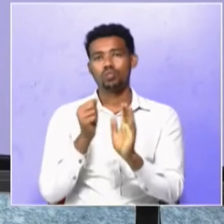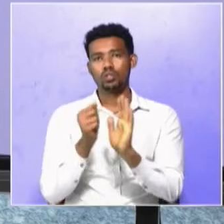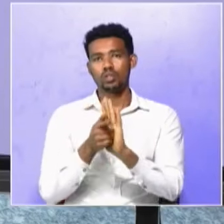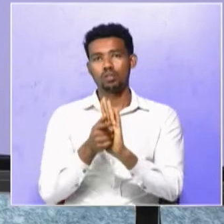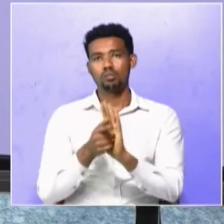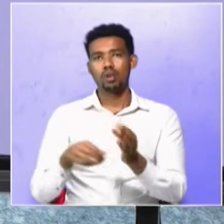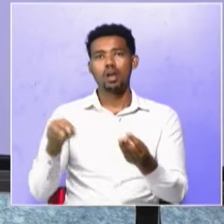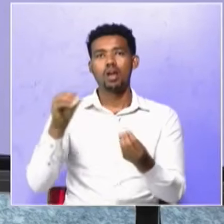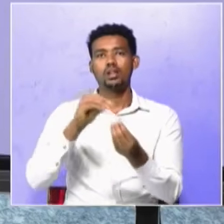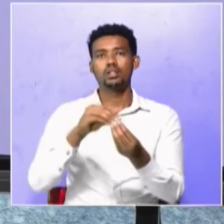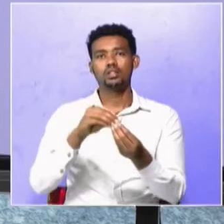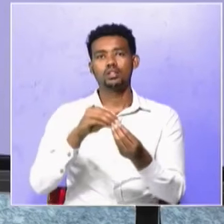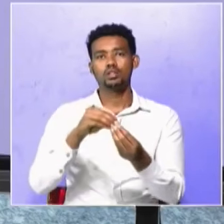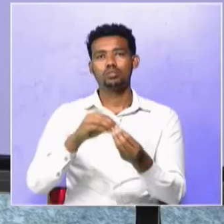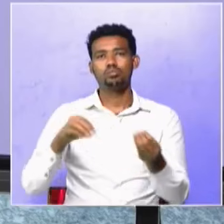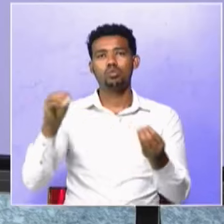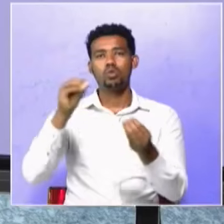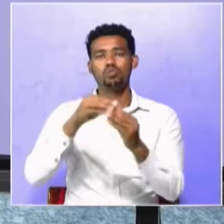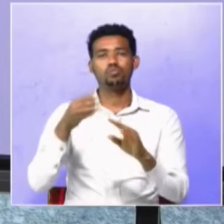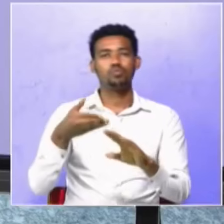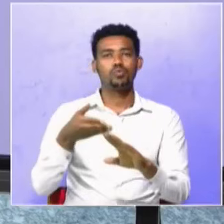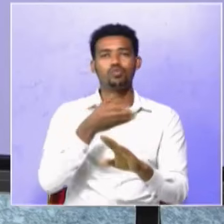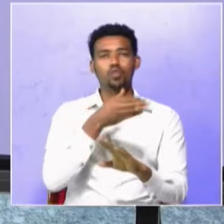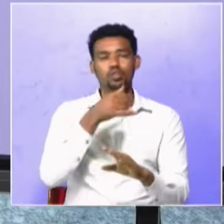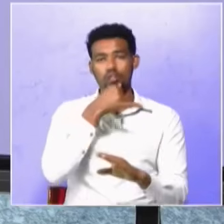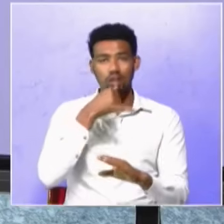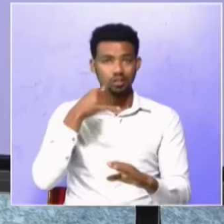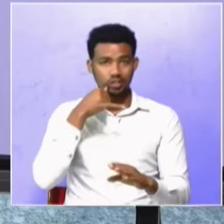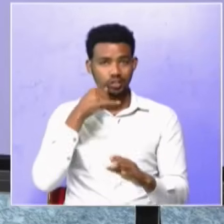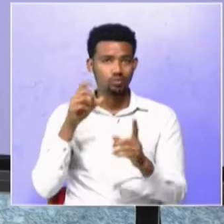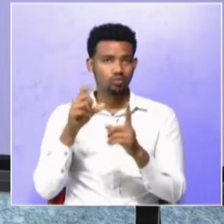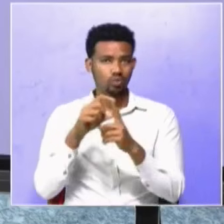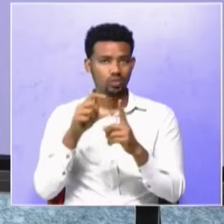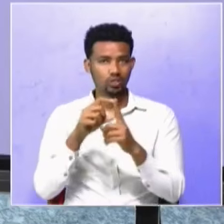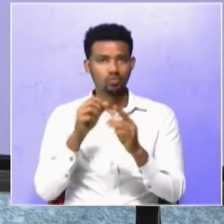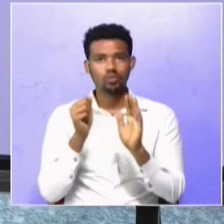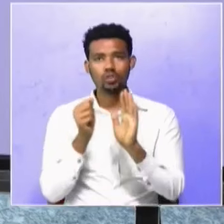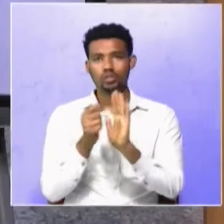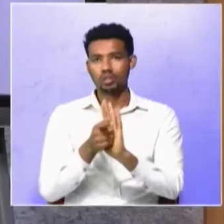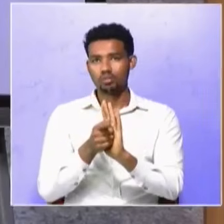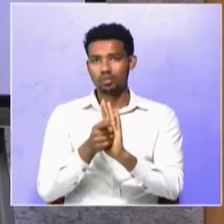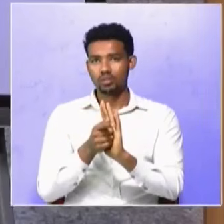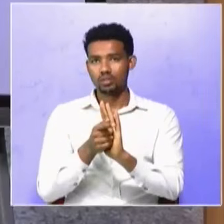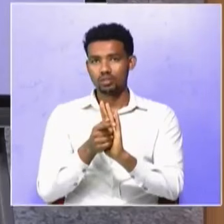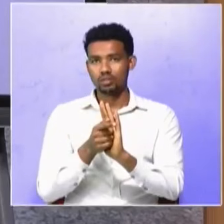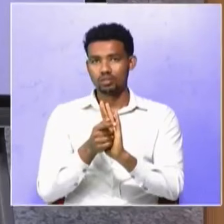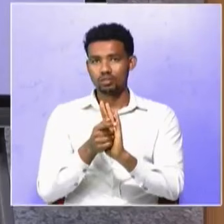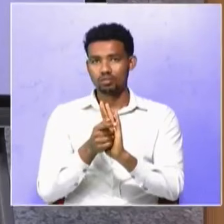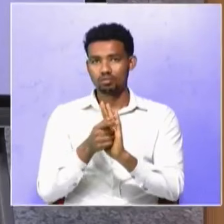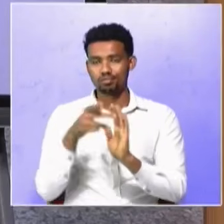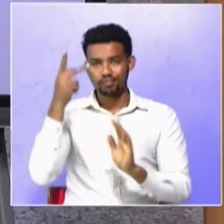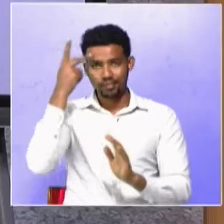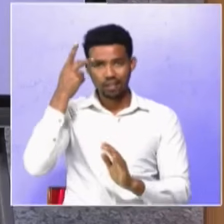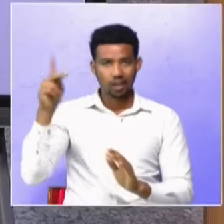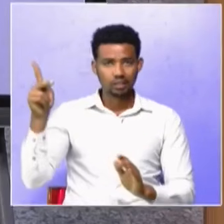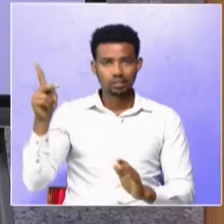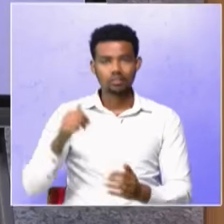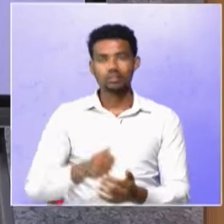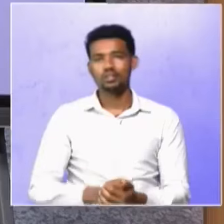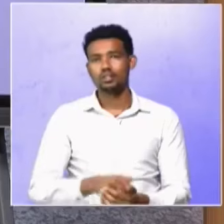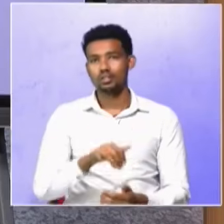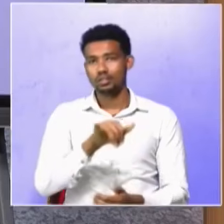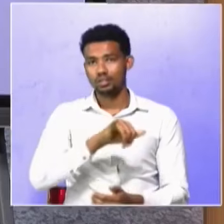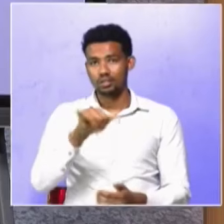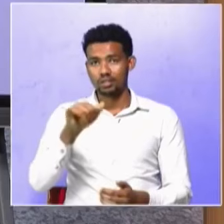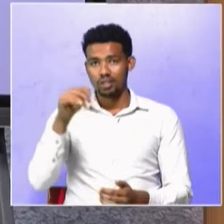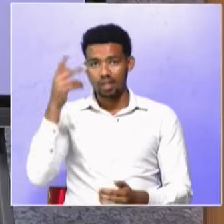by adding more before the adjective words. For example, intelligent. Intelligent also. This